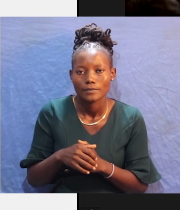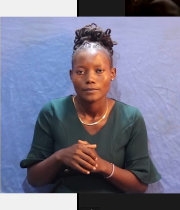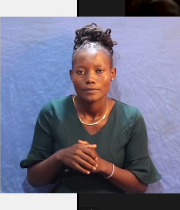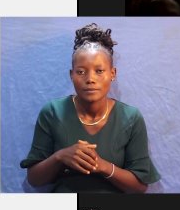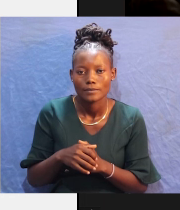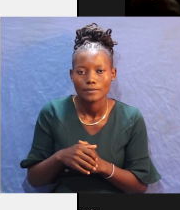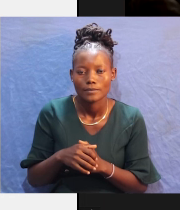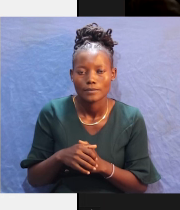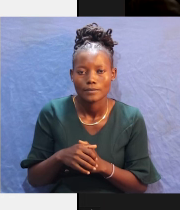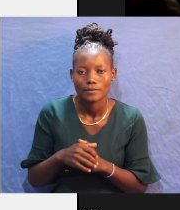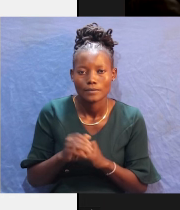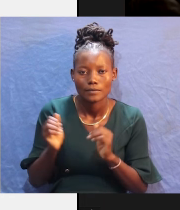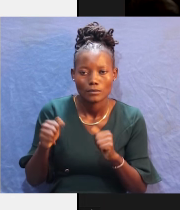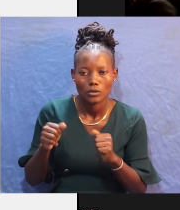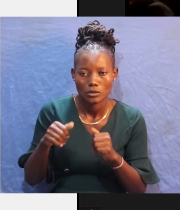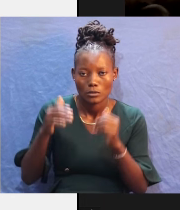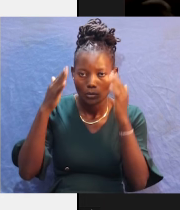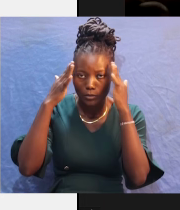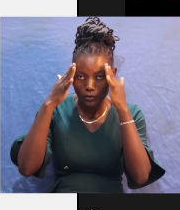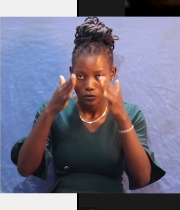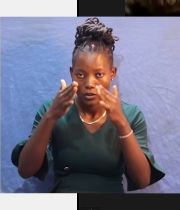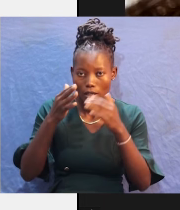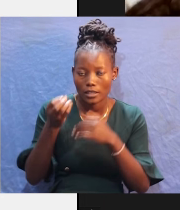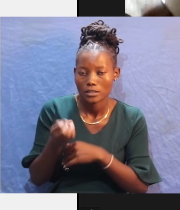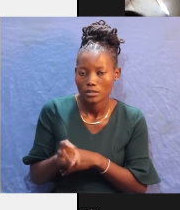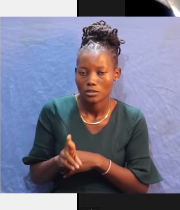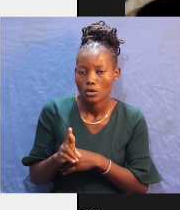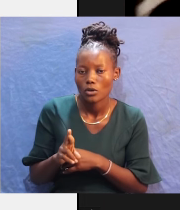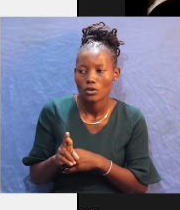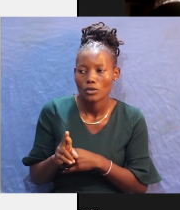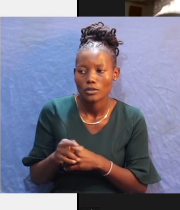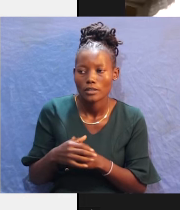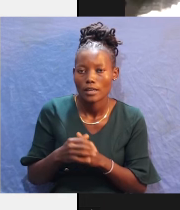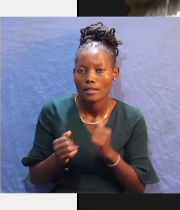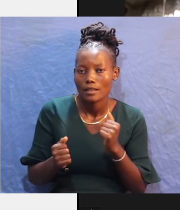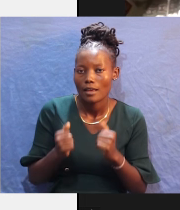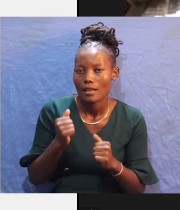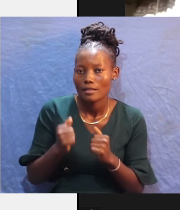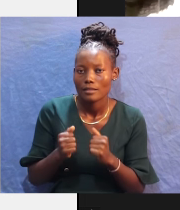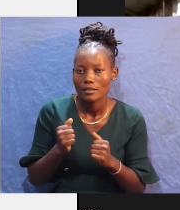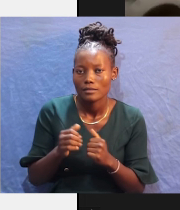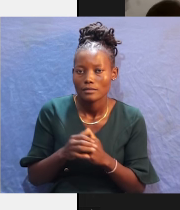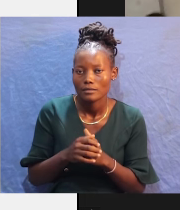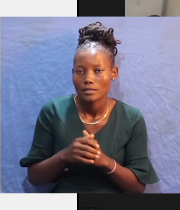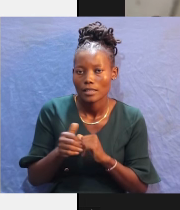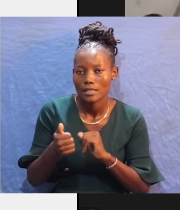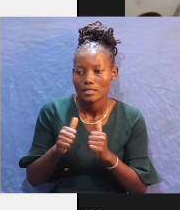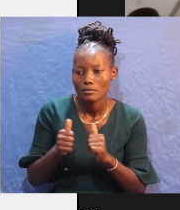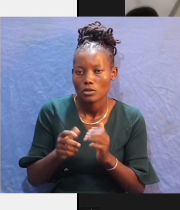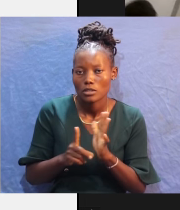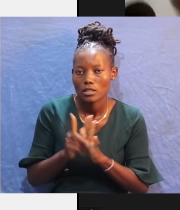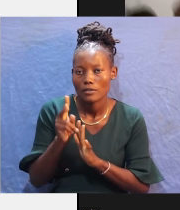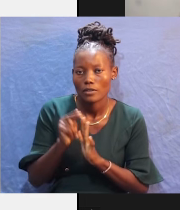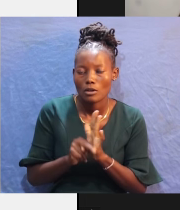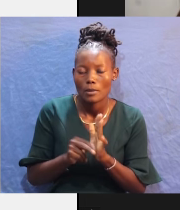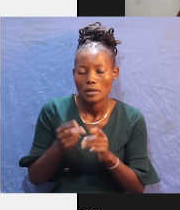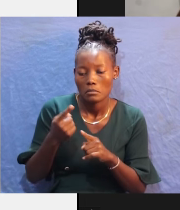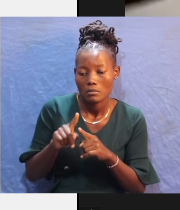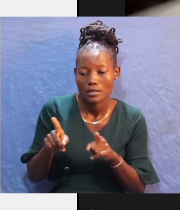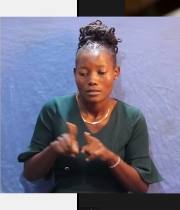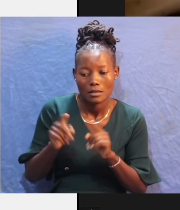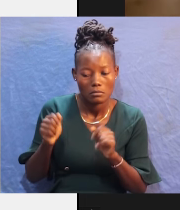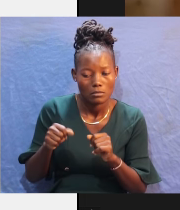can be focused on the athletic and sports development of your athletes, but you can also